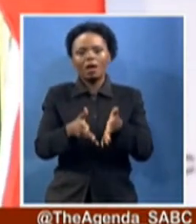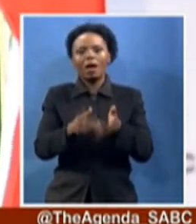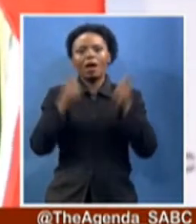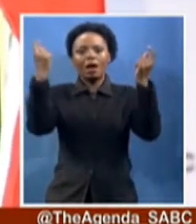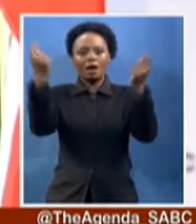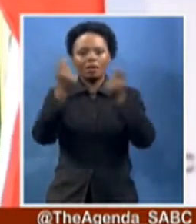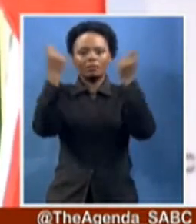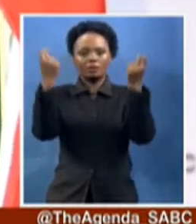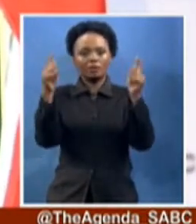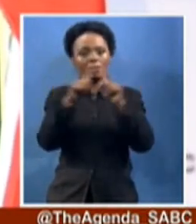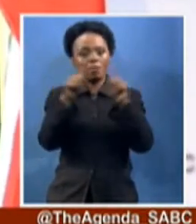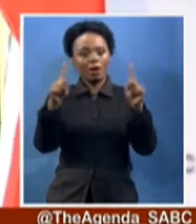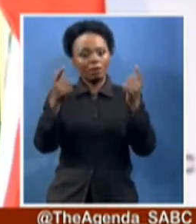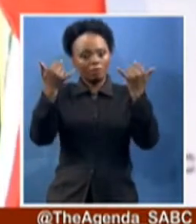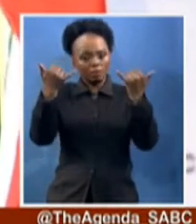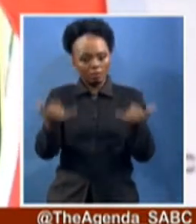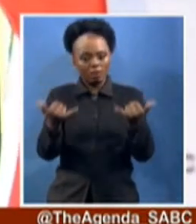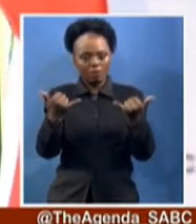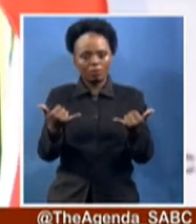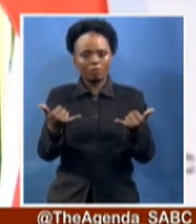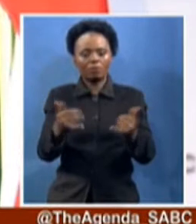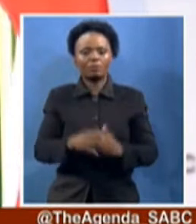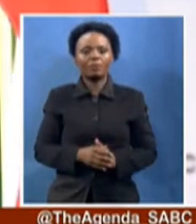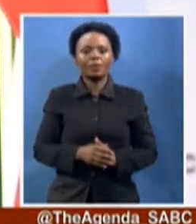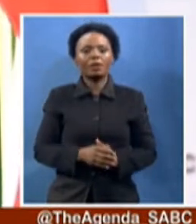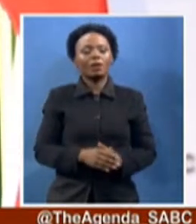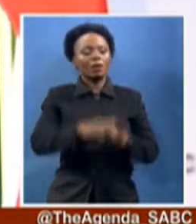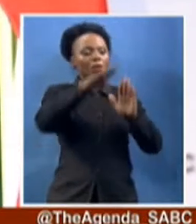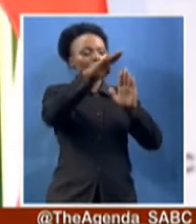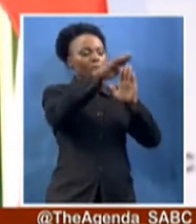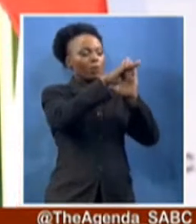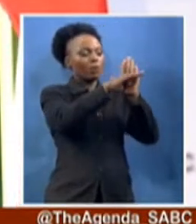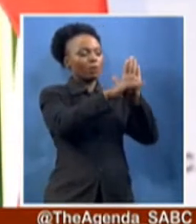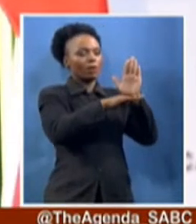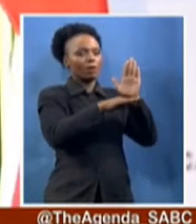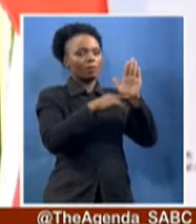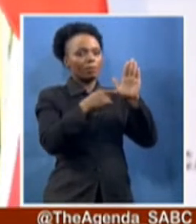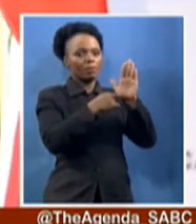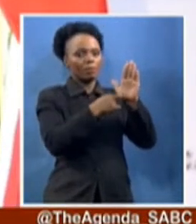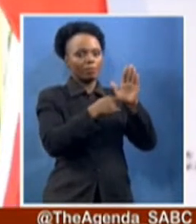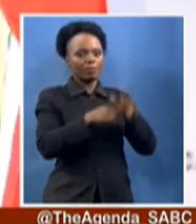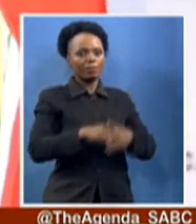our program dictates that for a moment,